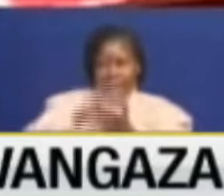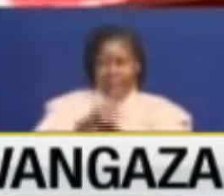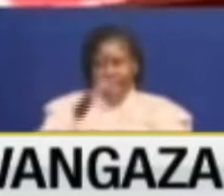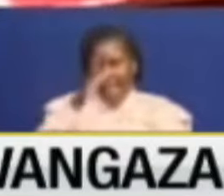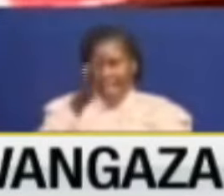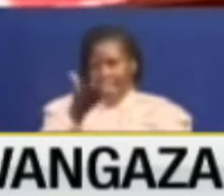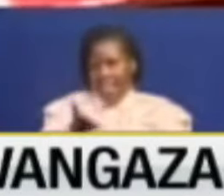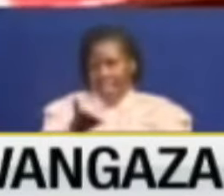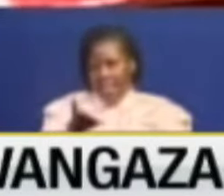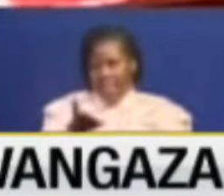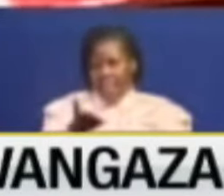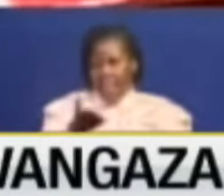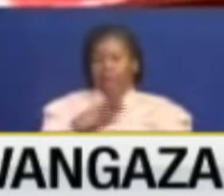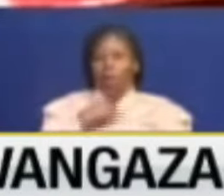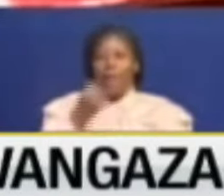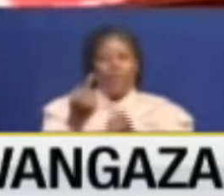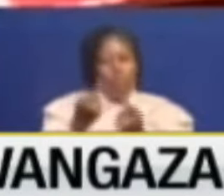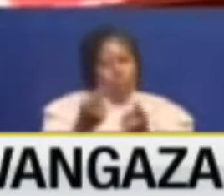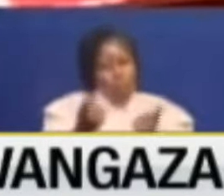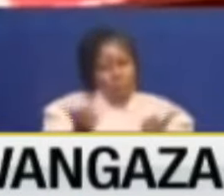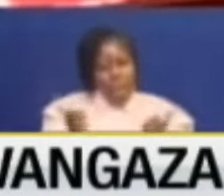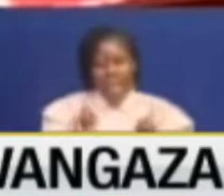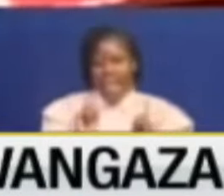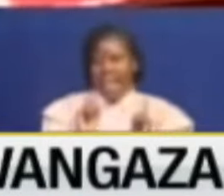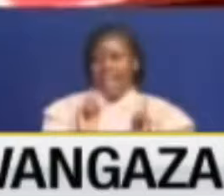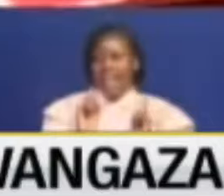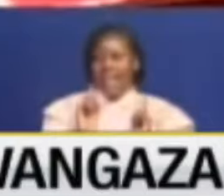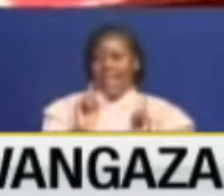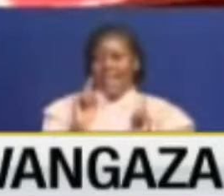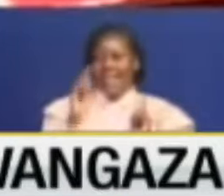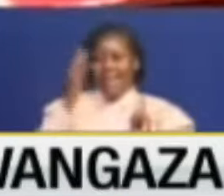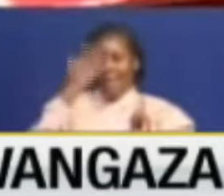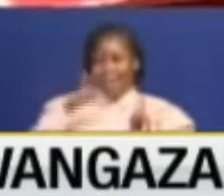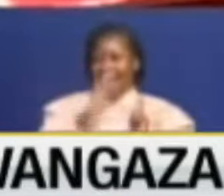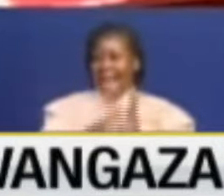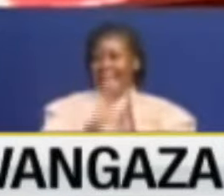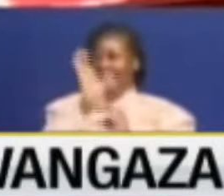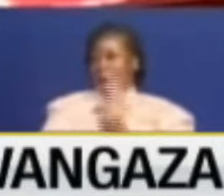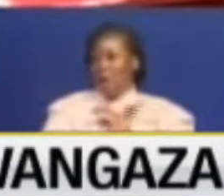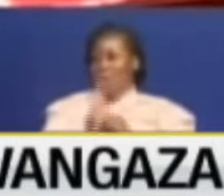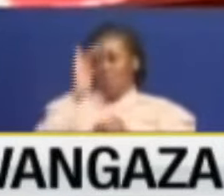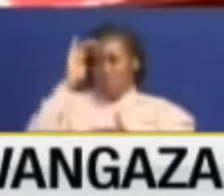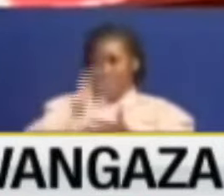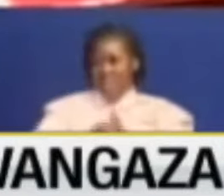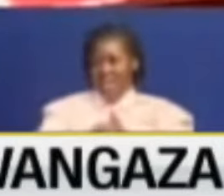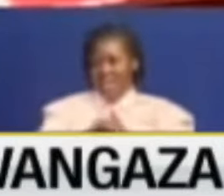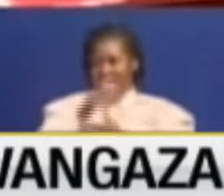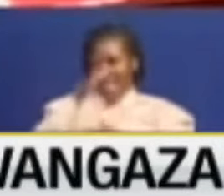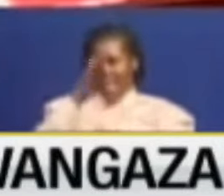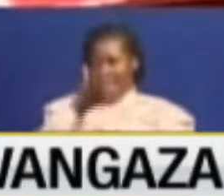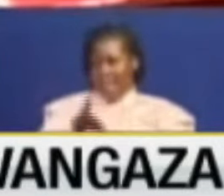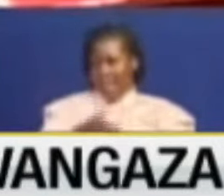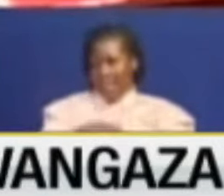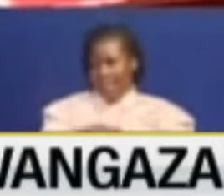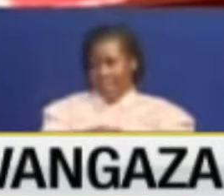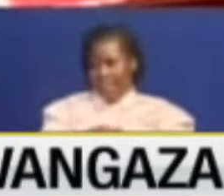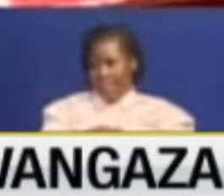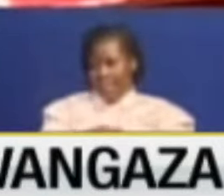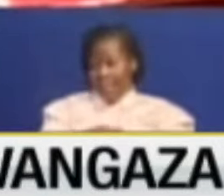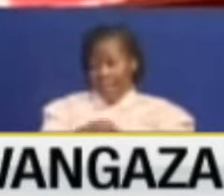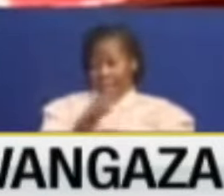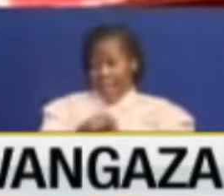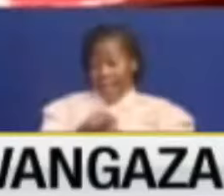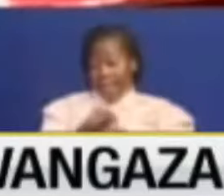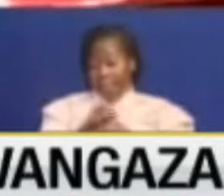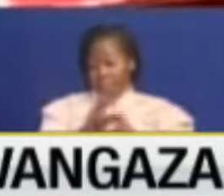lie, and they want everyone else in this room and the entire country to believe in this lie. And when